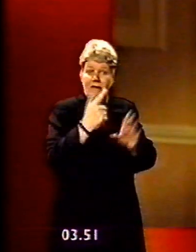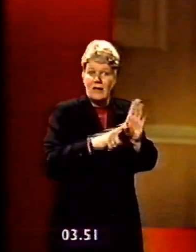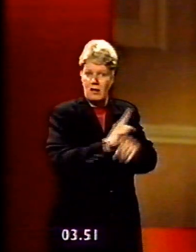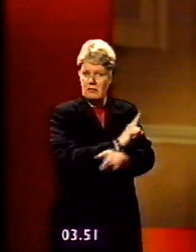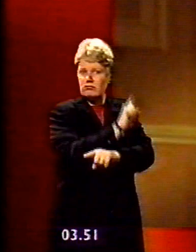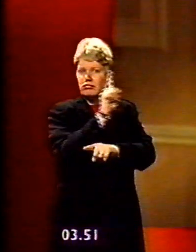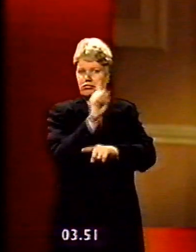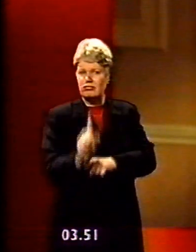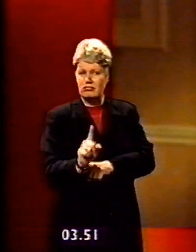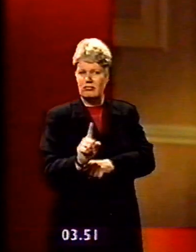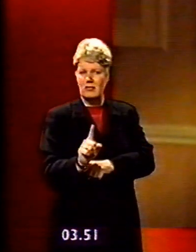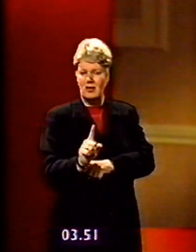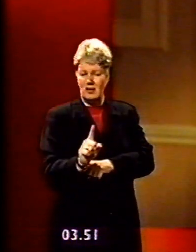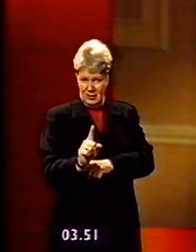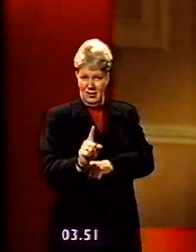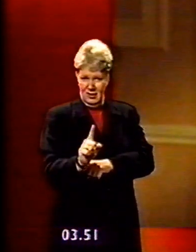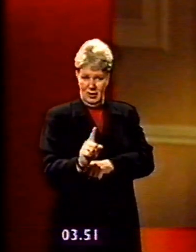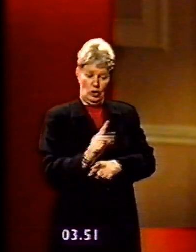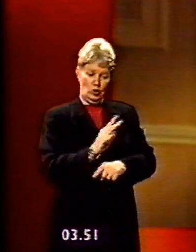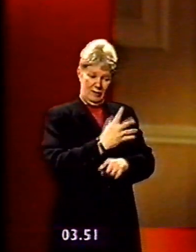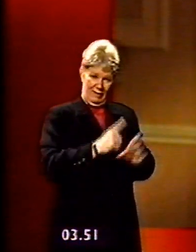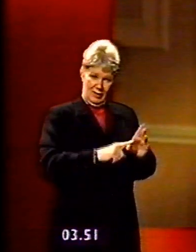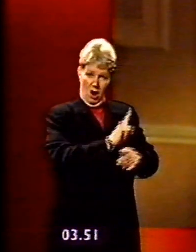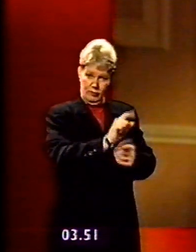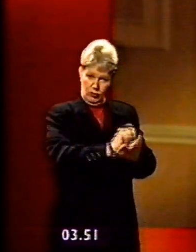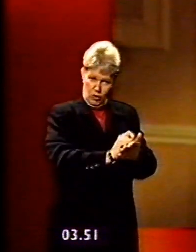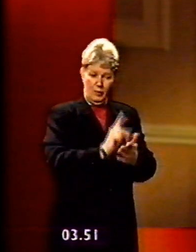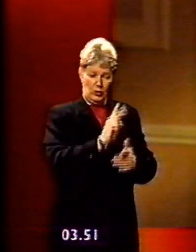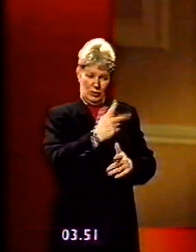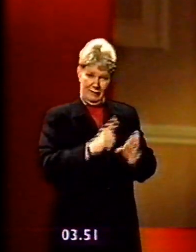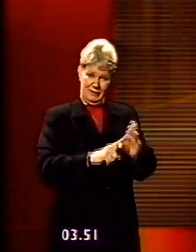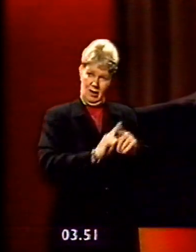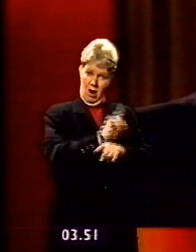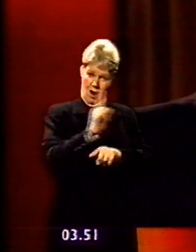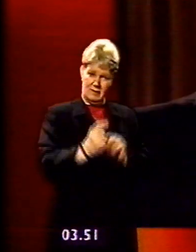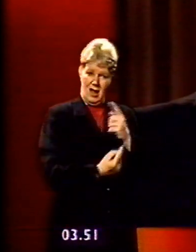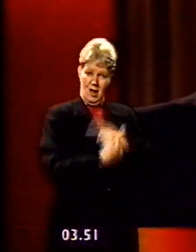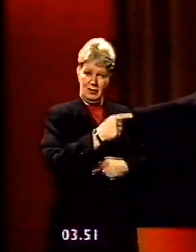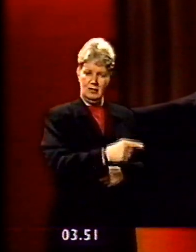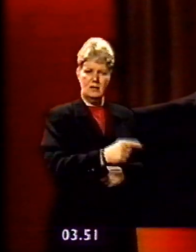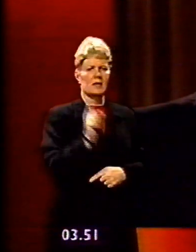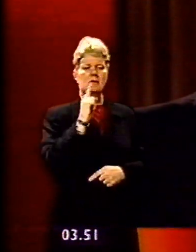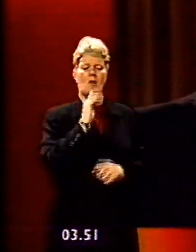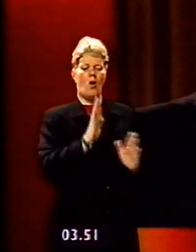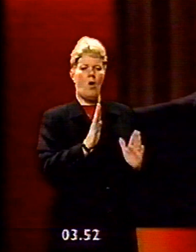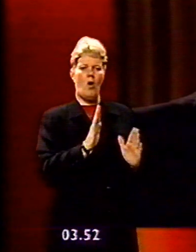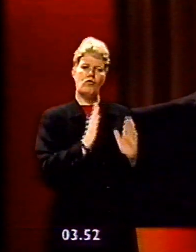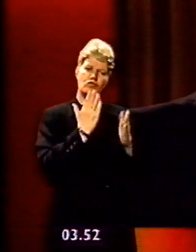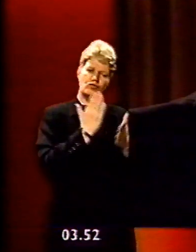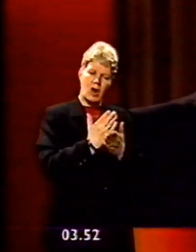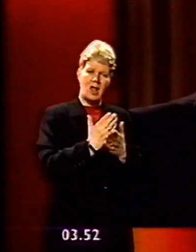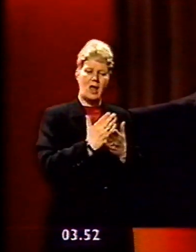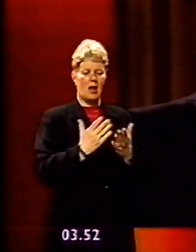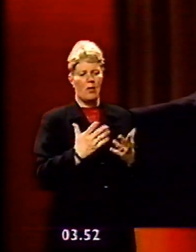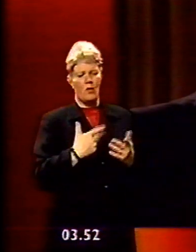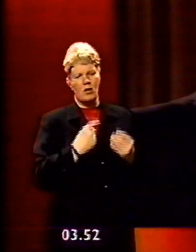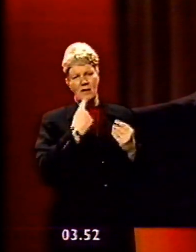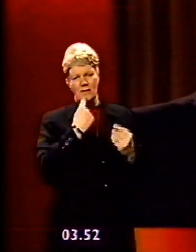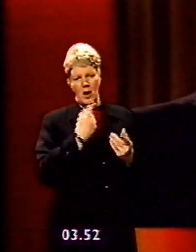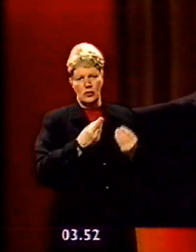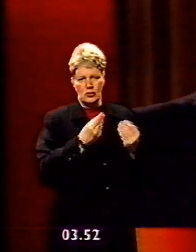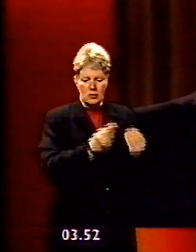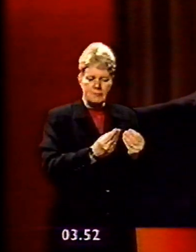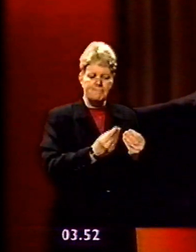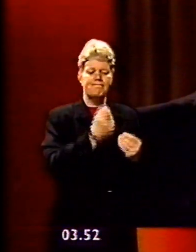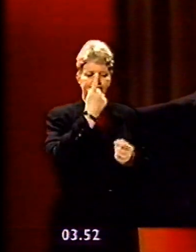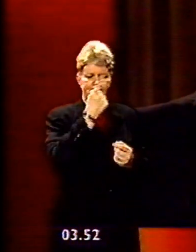fact, 25 years after they wrote it. Because they said at best it was limited to providing or confirming information that helped motivate his